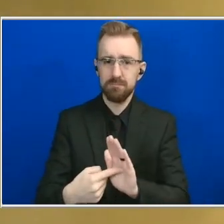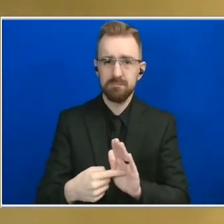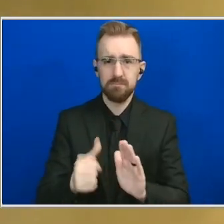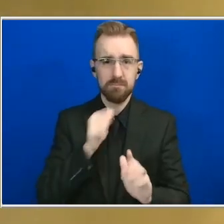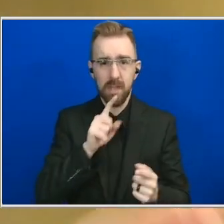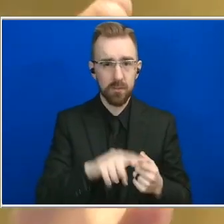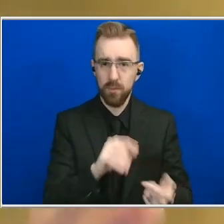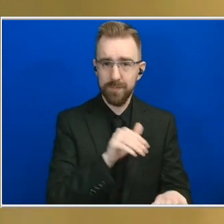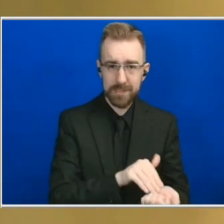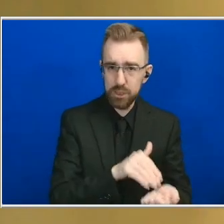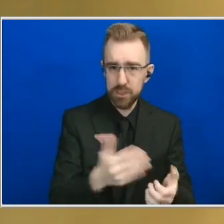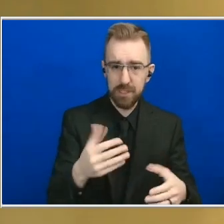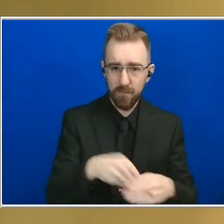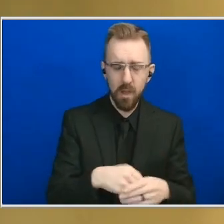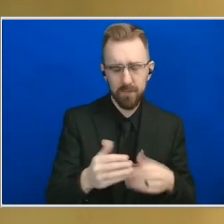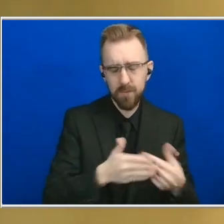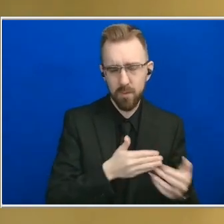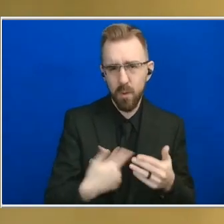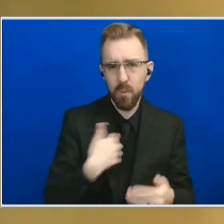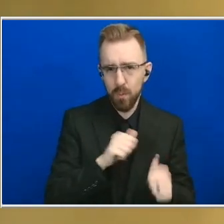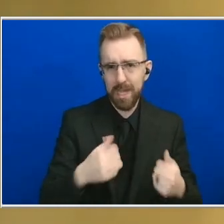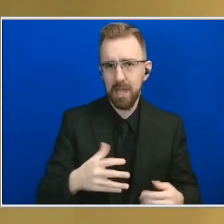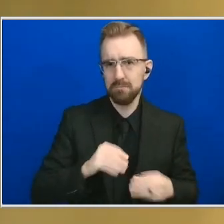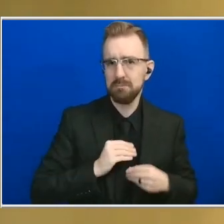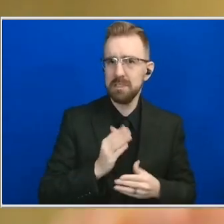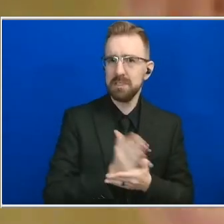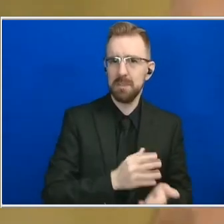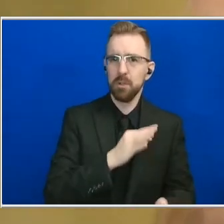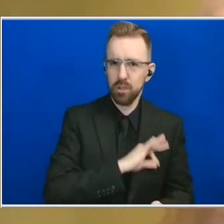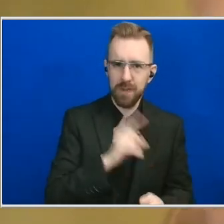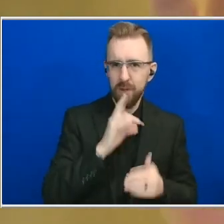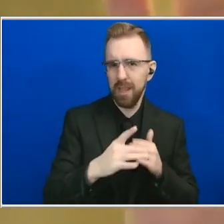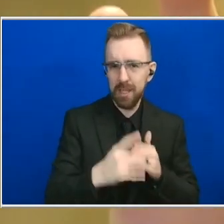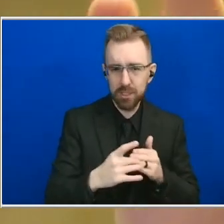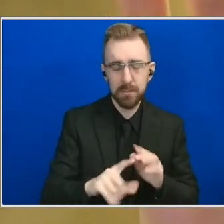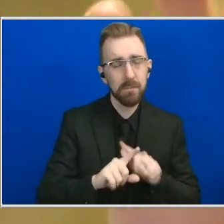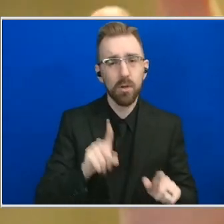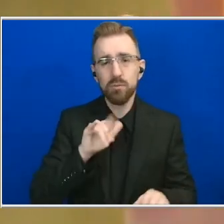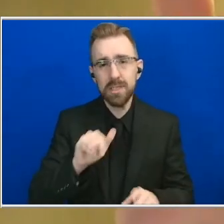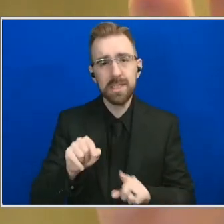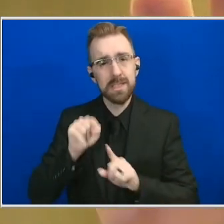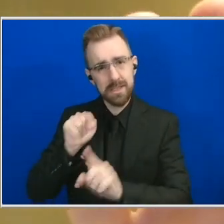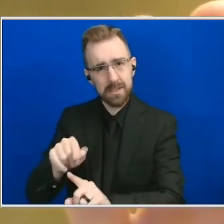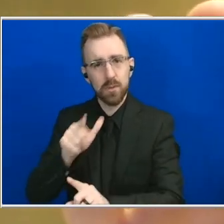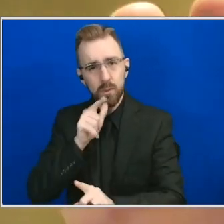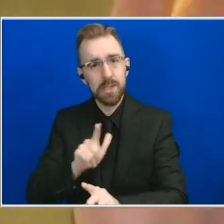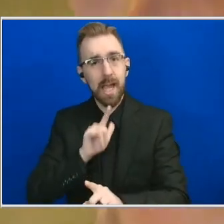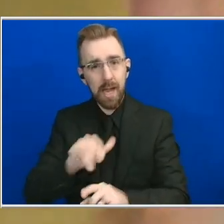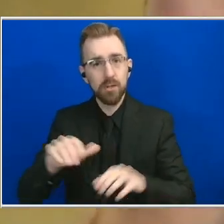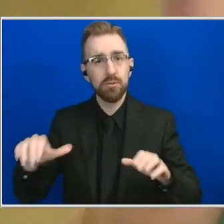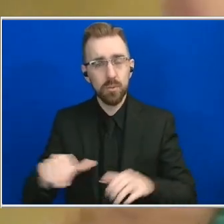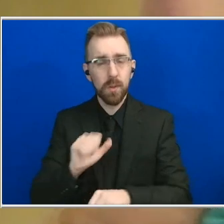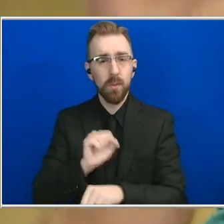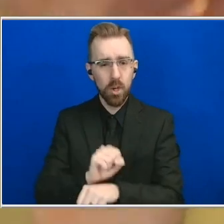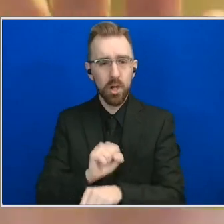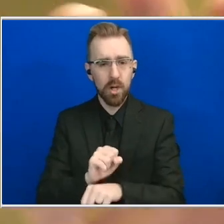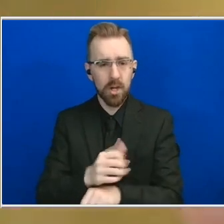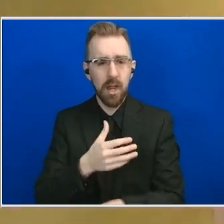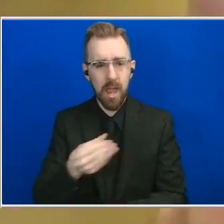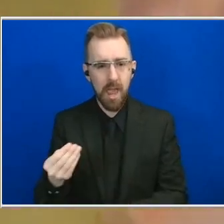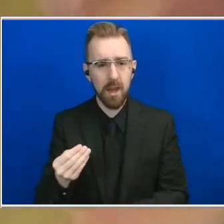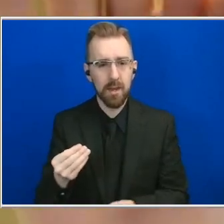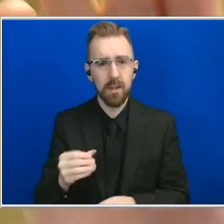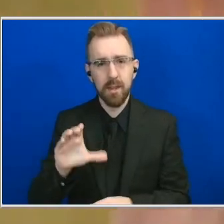physicians involved, although I think we can take some credit for the leadership of this. It's much more the people that are actually doing this work and the CAR